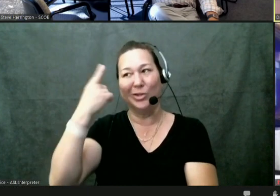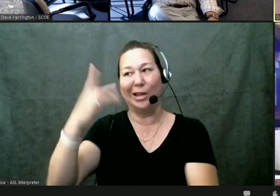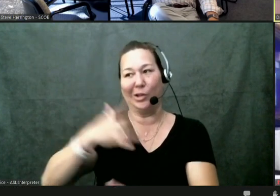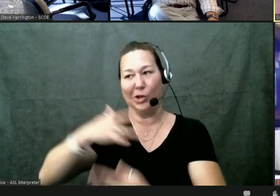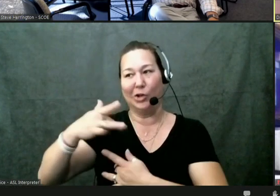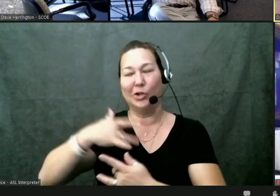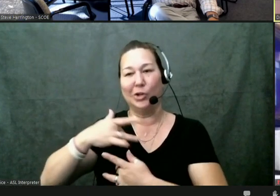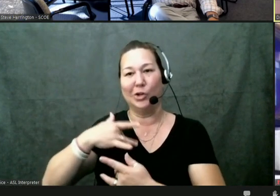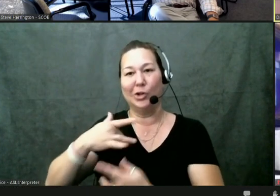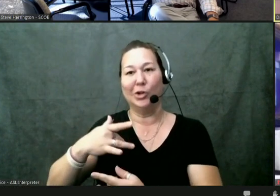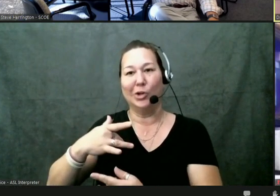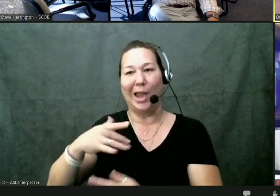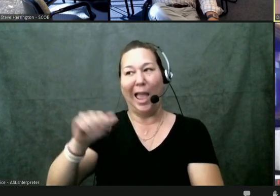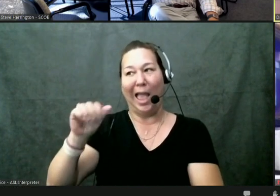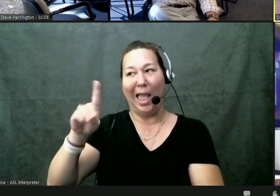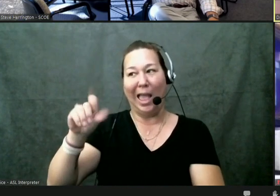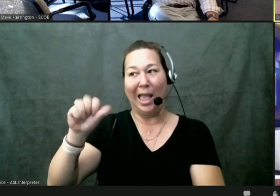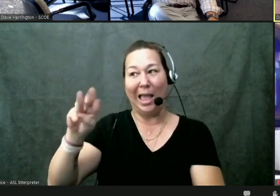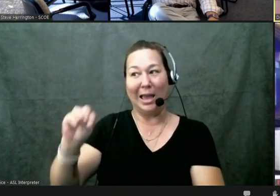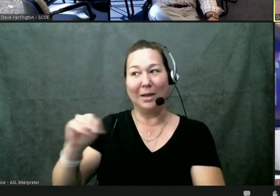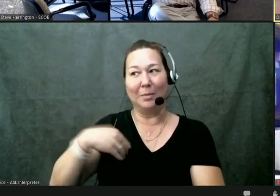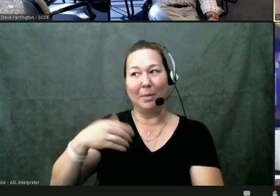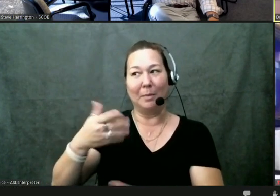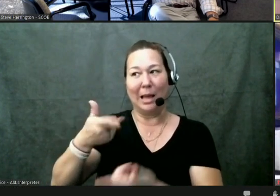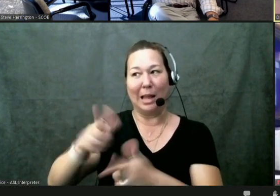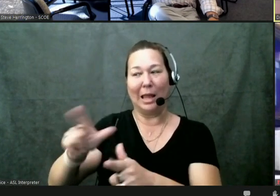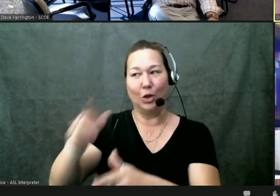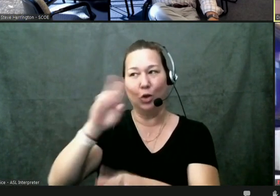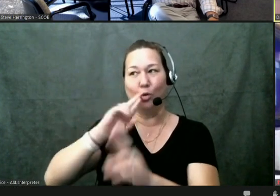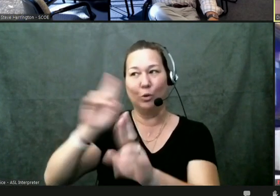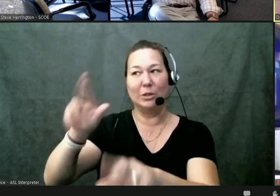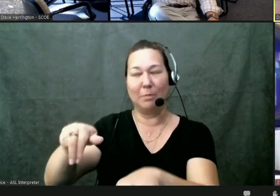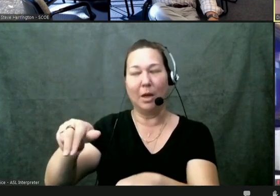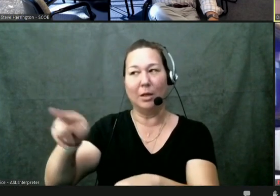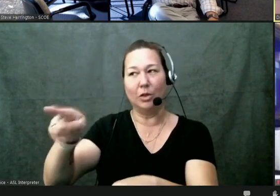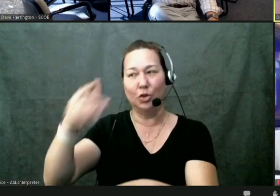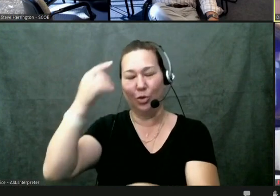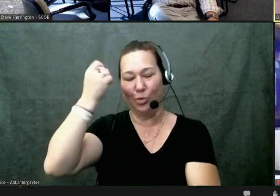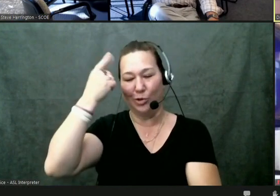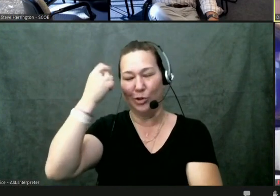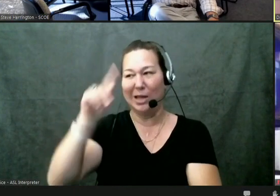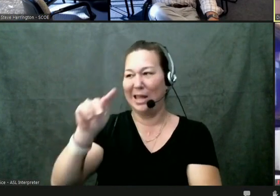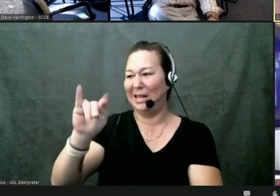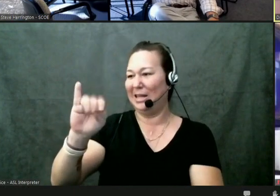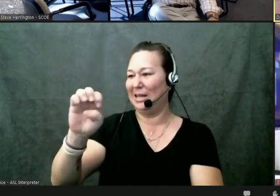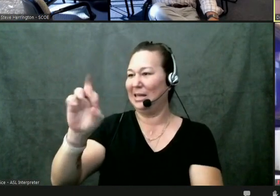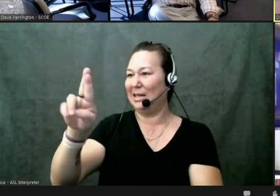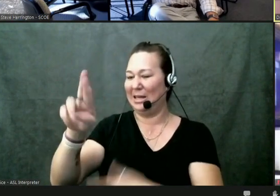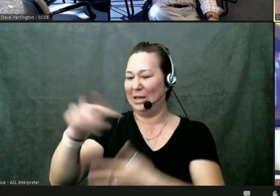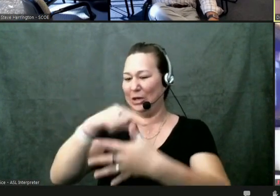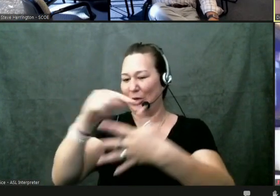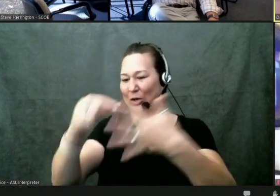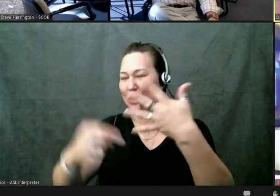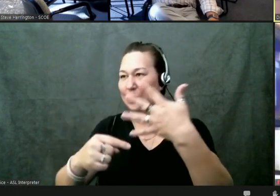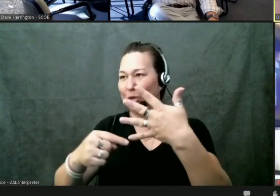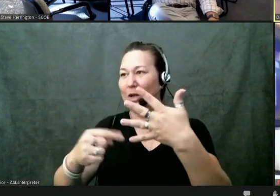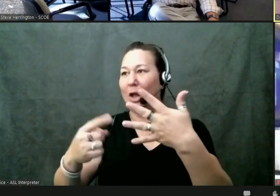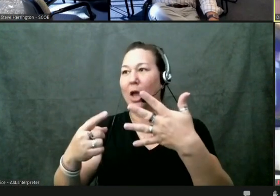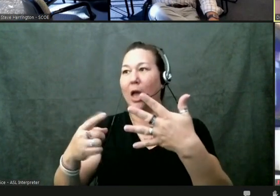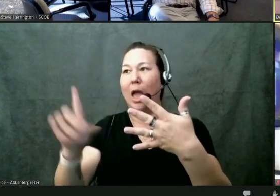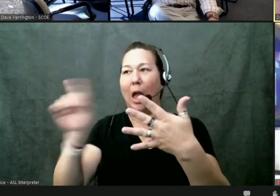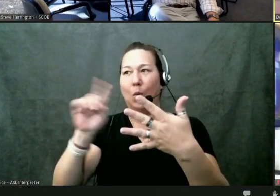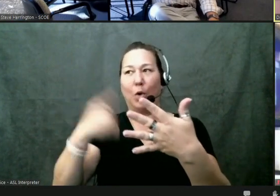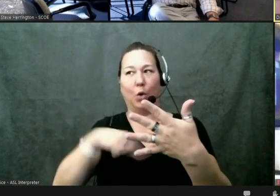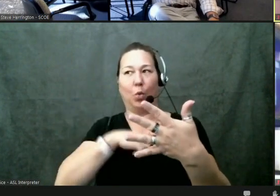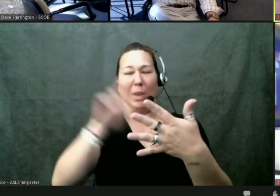Adam, I'm going to let you respond to that because you're more familiar with the tiers and where we'd need to be potentially for gyms to open from